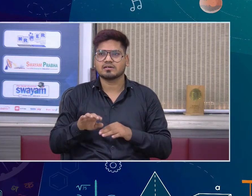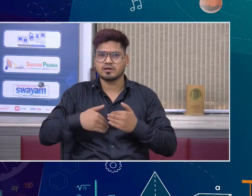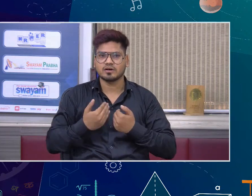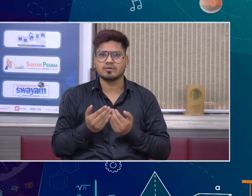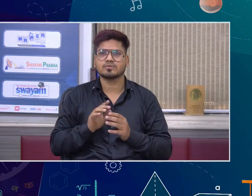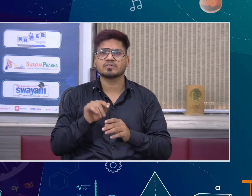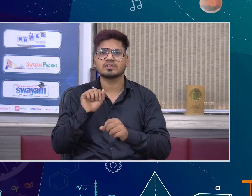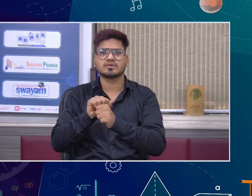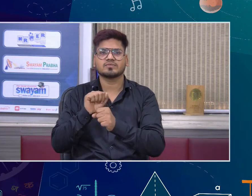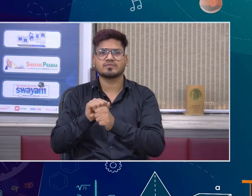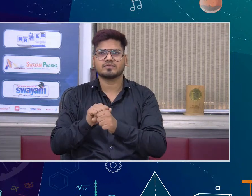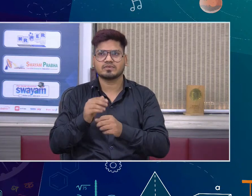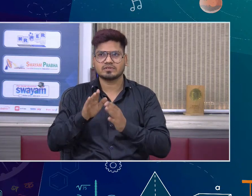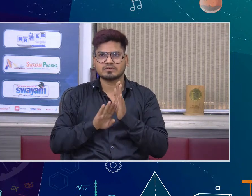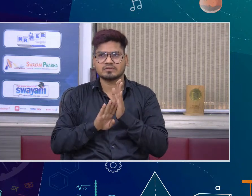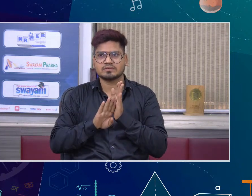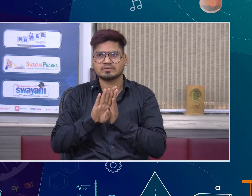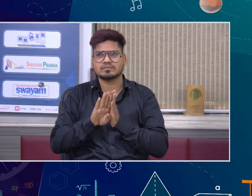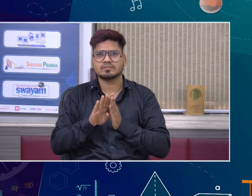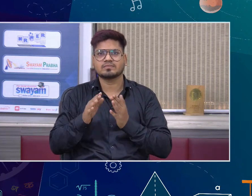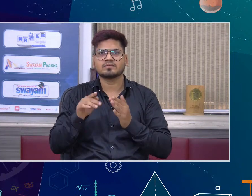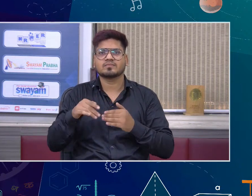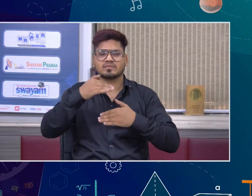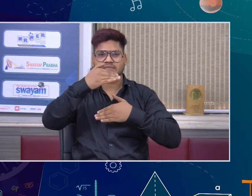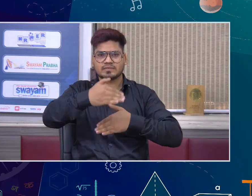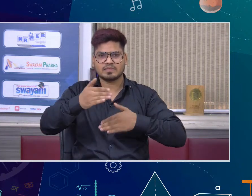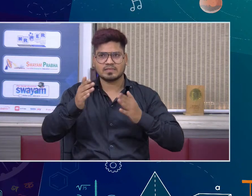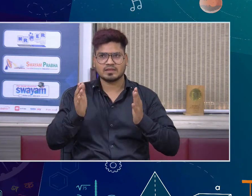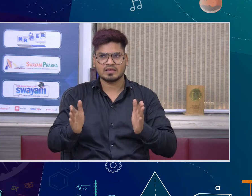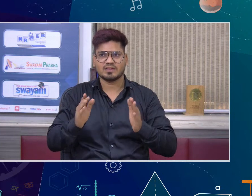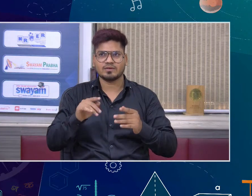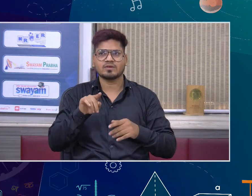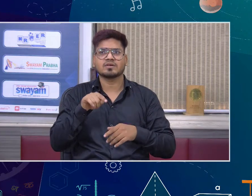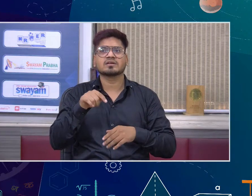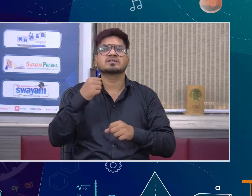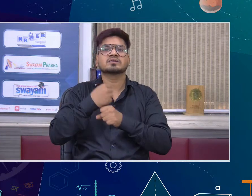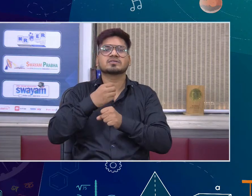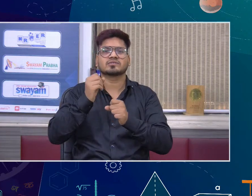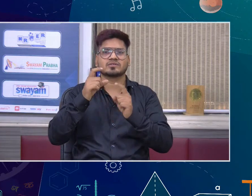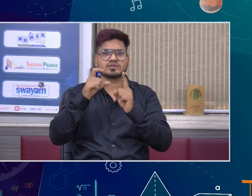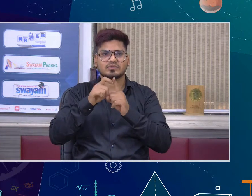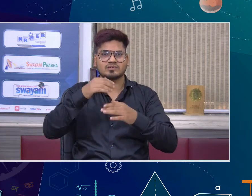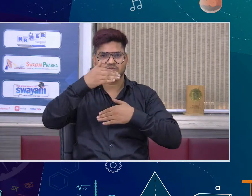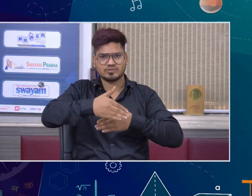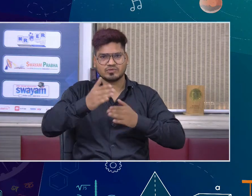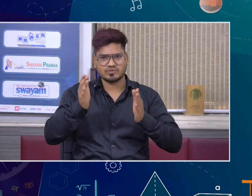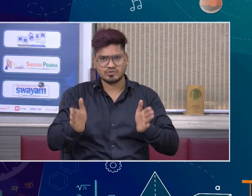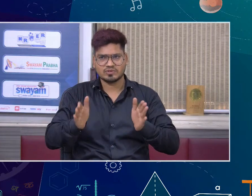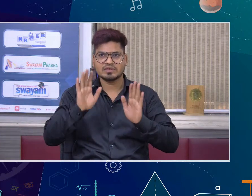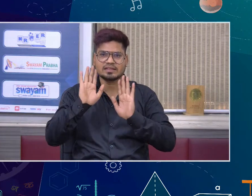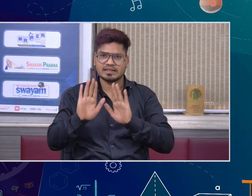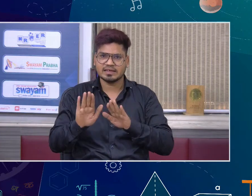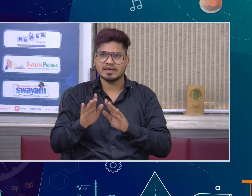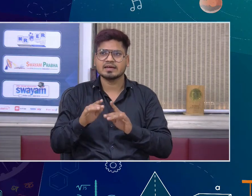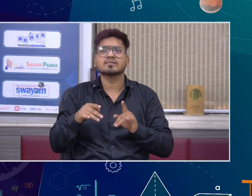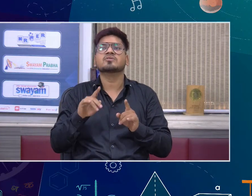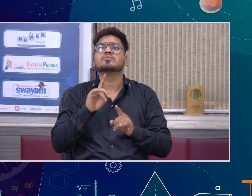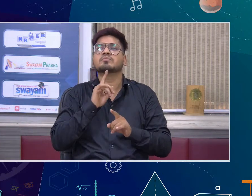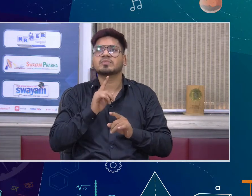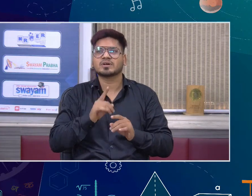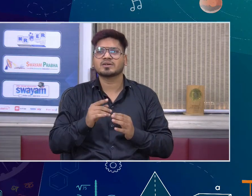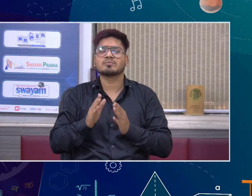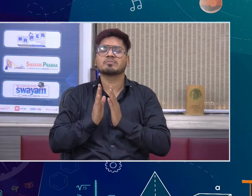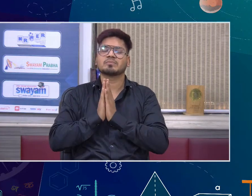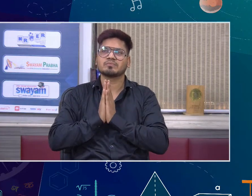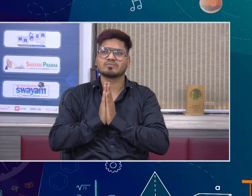God, he's crossing all the limitations. There should be to God the limitations available. If we are in a difficult situation, we should pray to